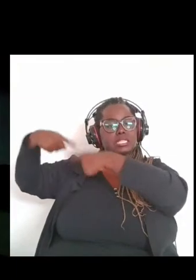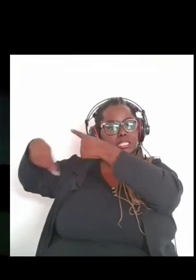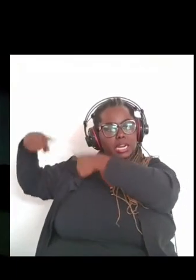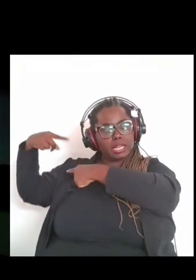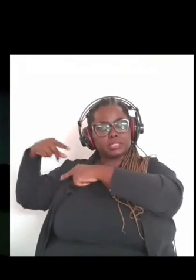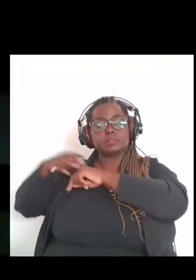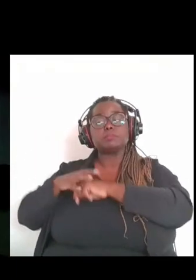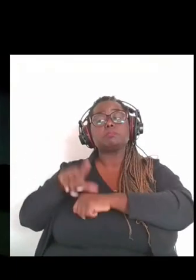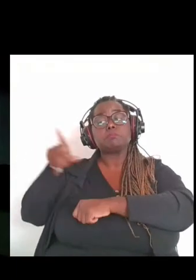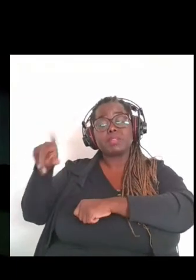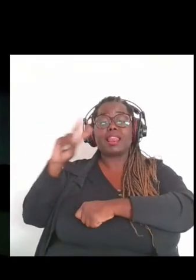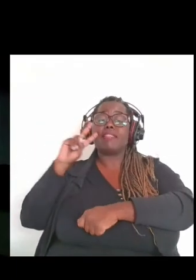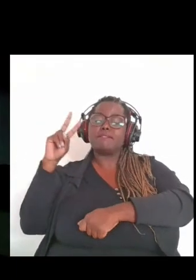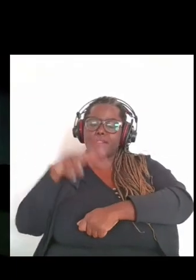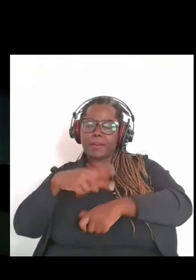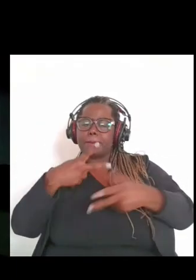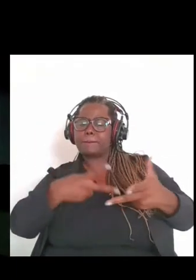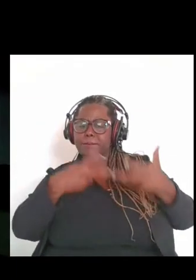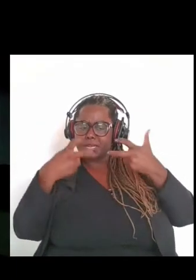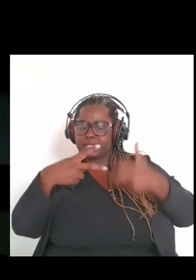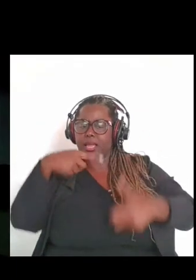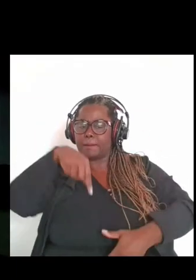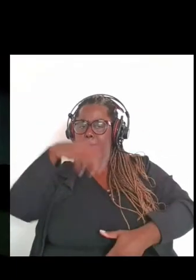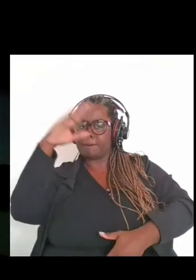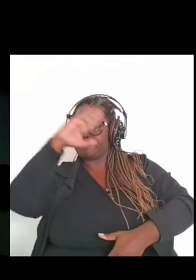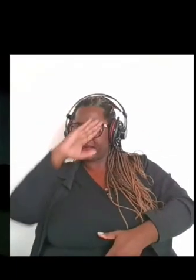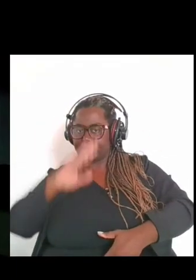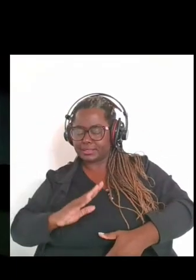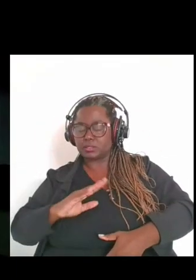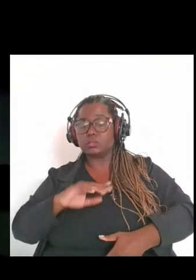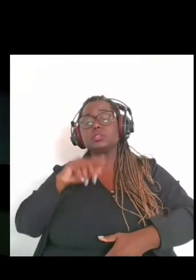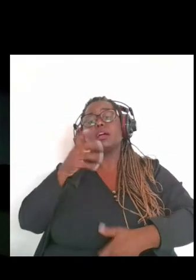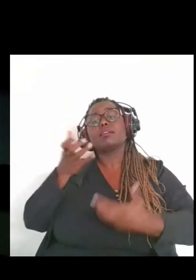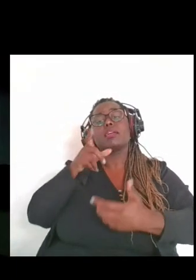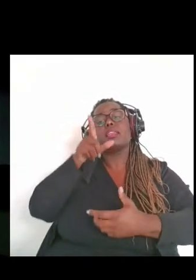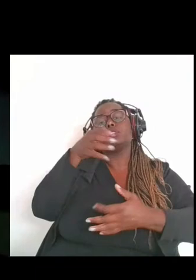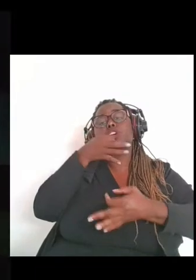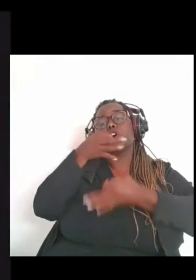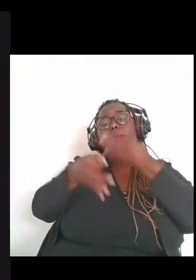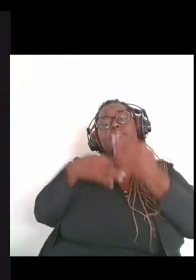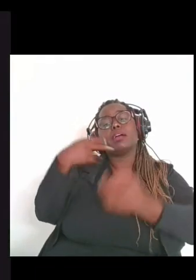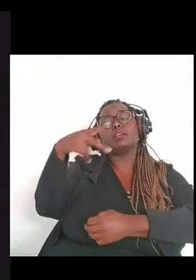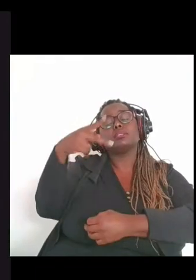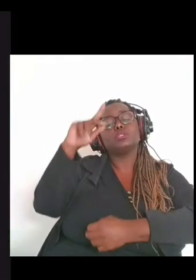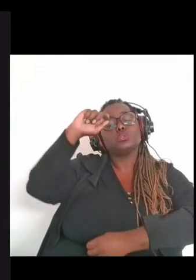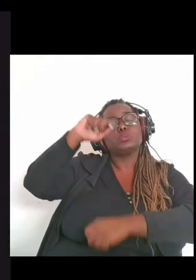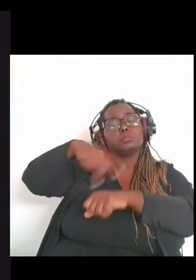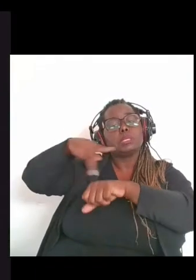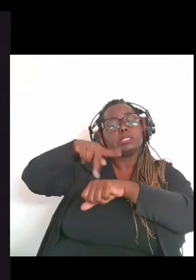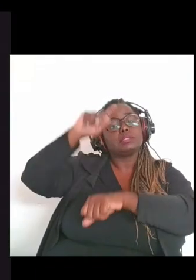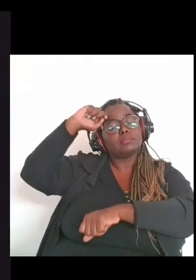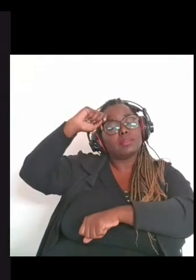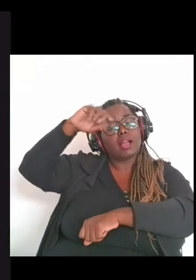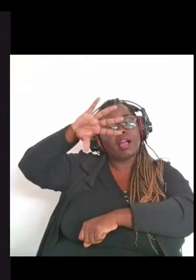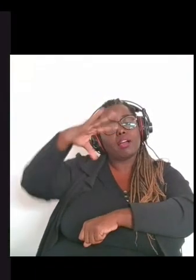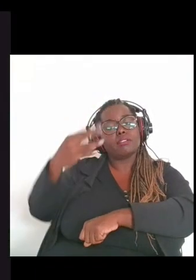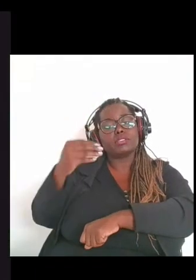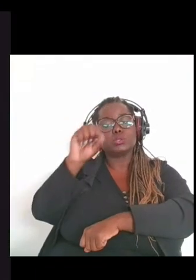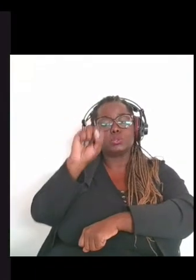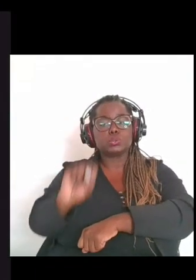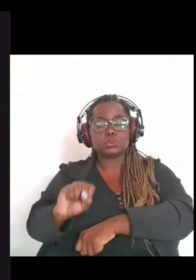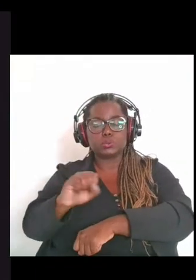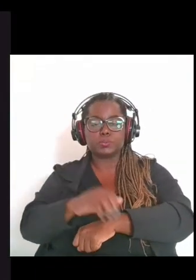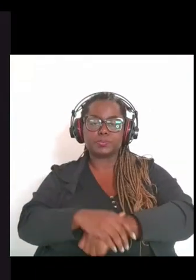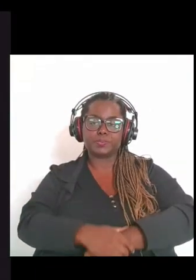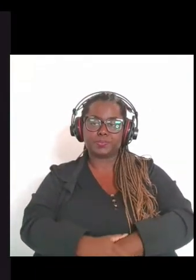references because that's a relationship he made with the concept of travesty in Brazil and he would like you to comment on how that